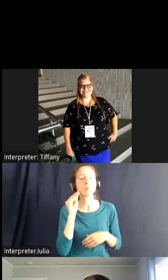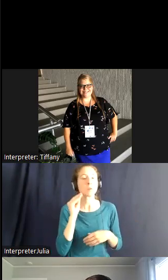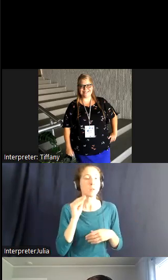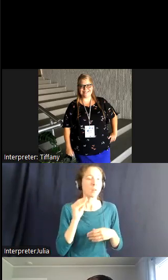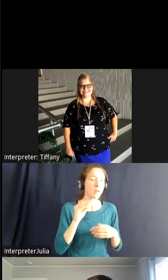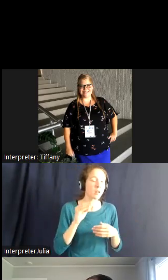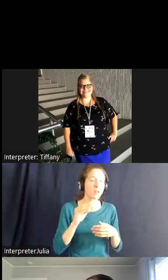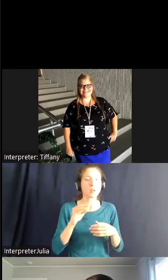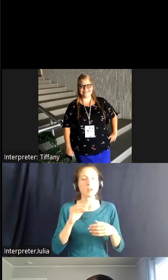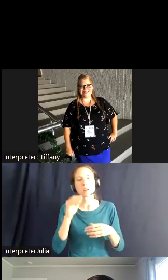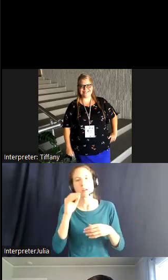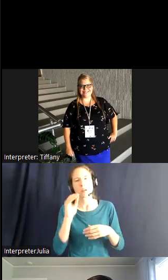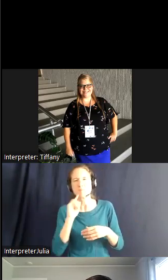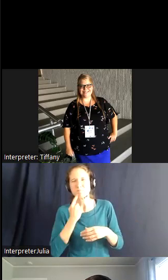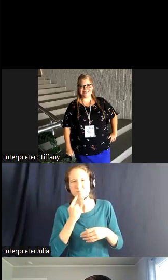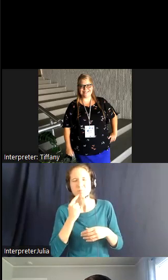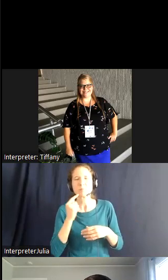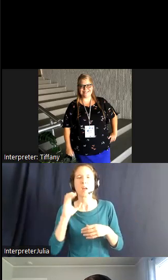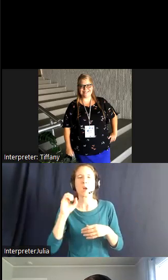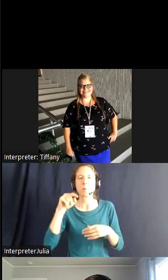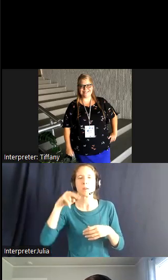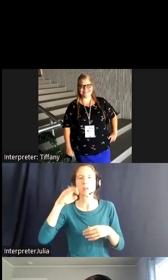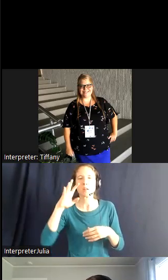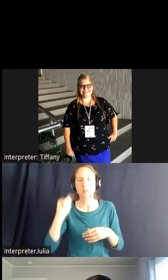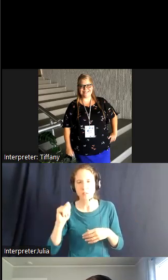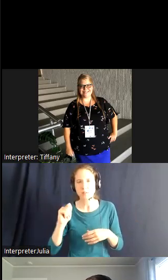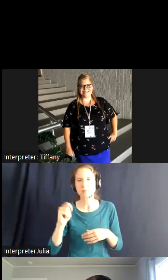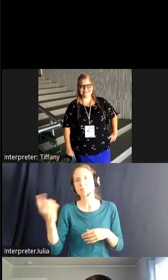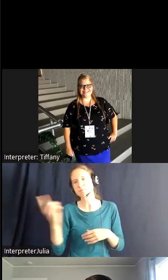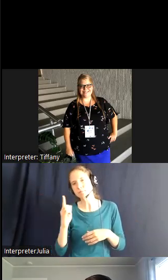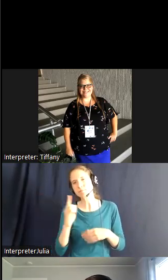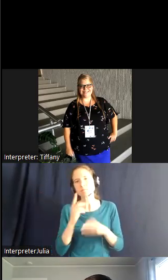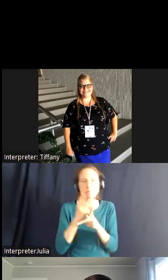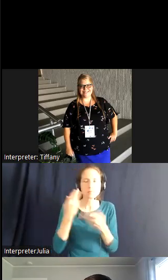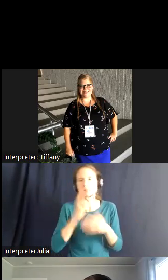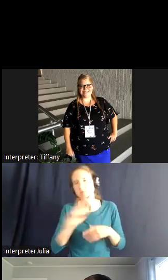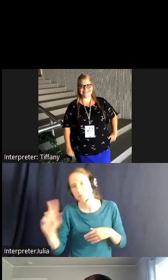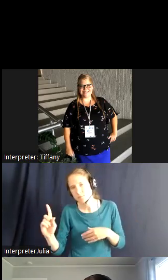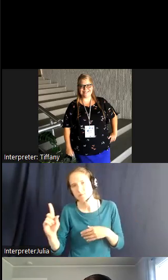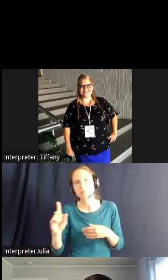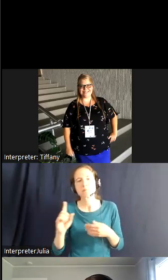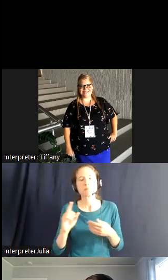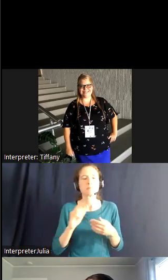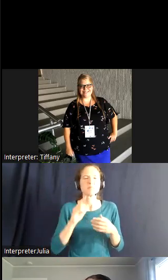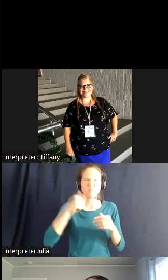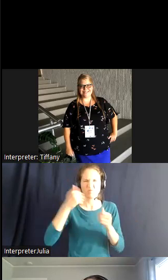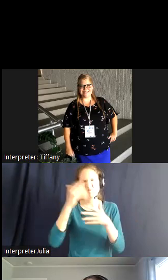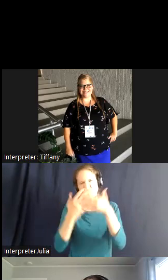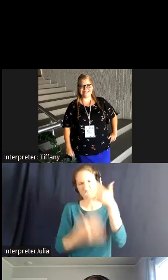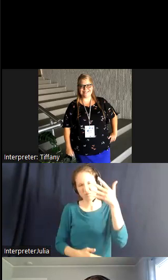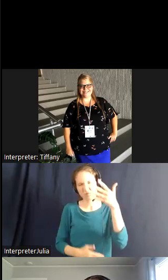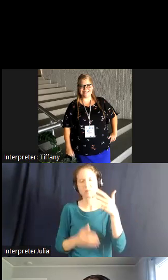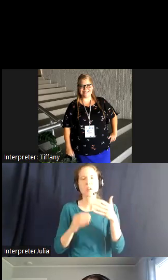care management, outreach, education and engagement, and outpatient competency restoration. So